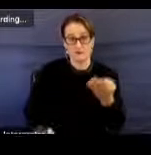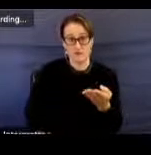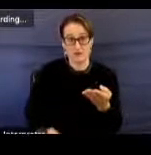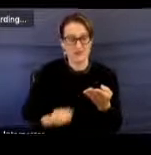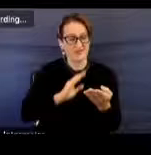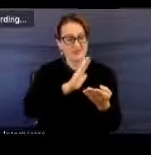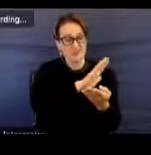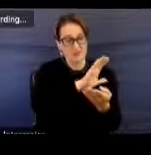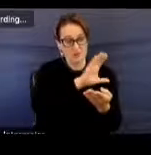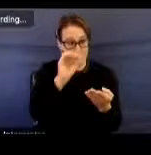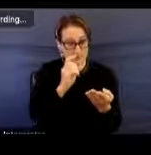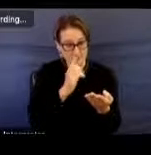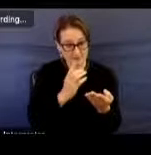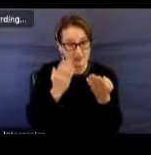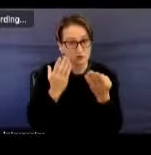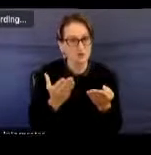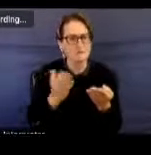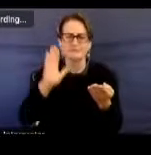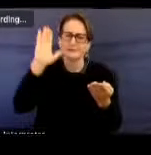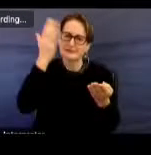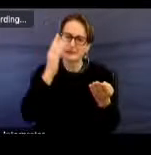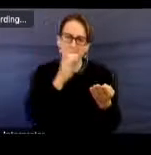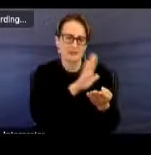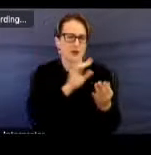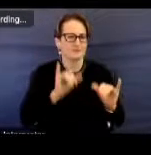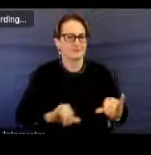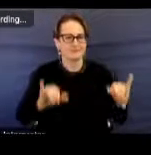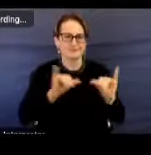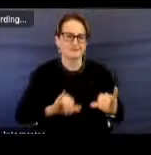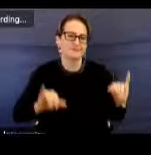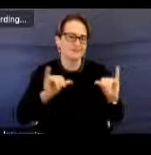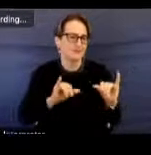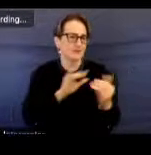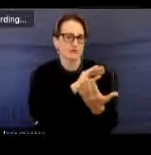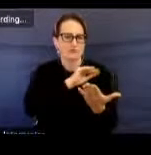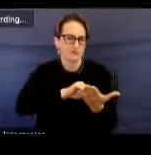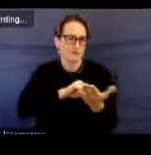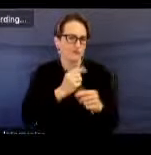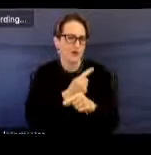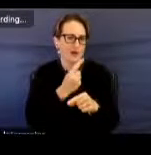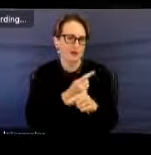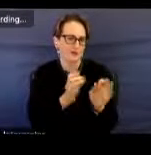kind of thing that they would by standard put into all their contracts.